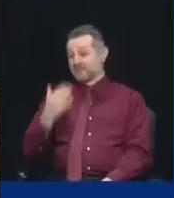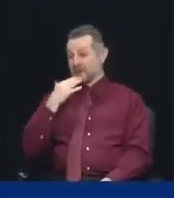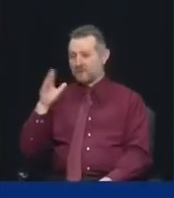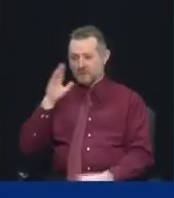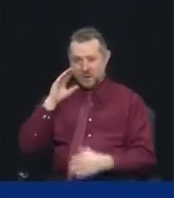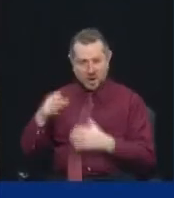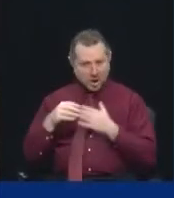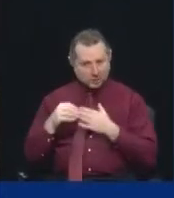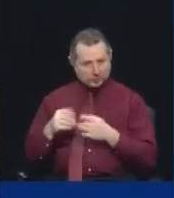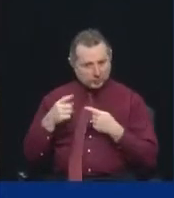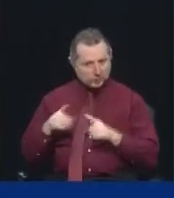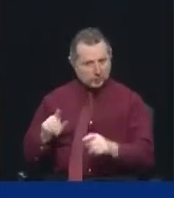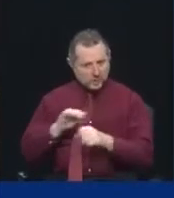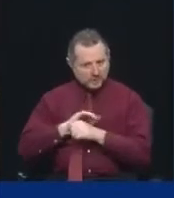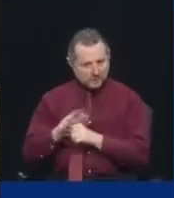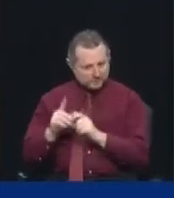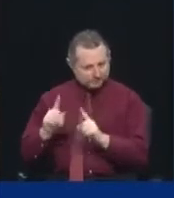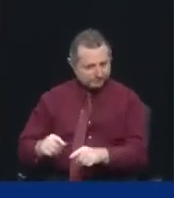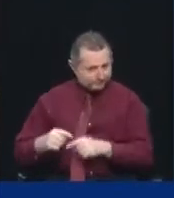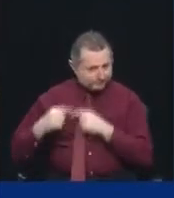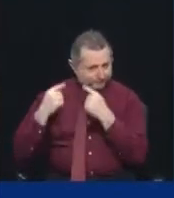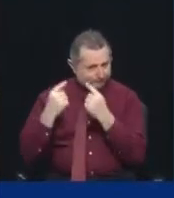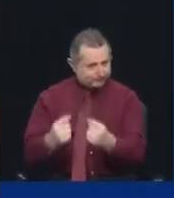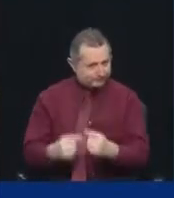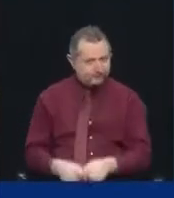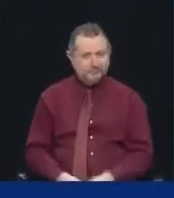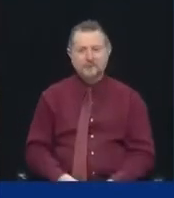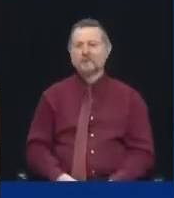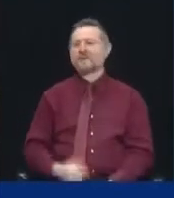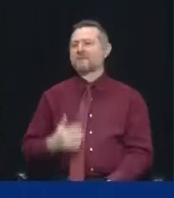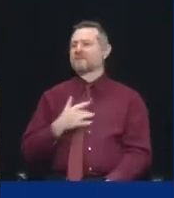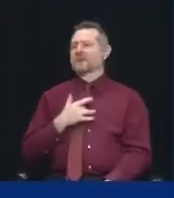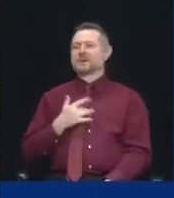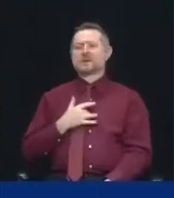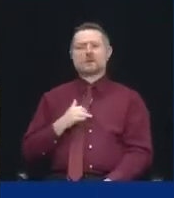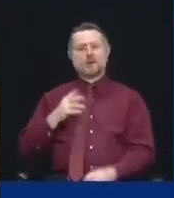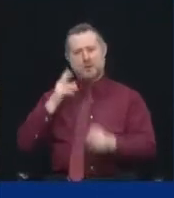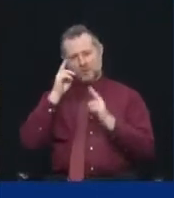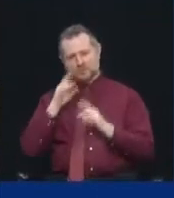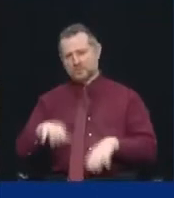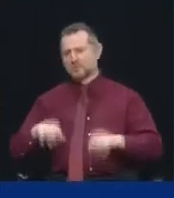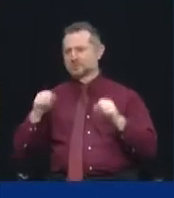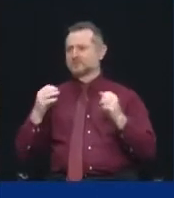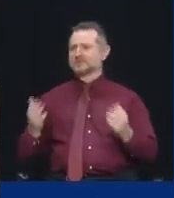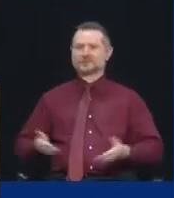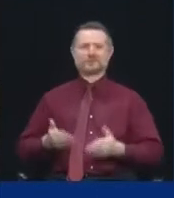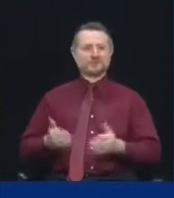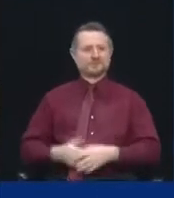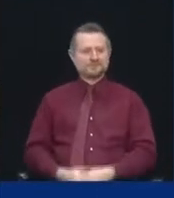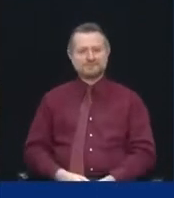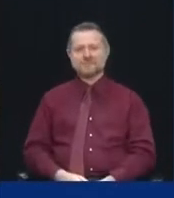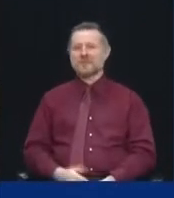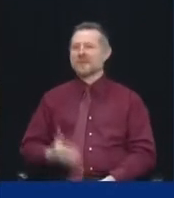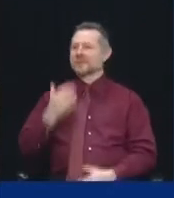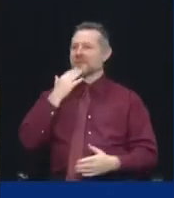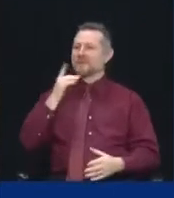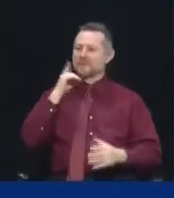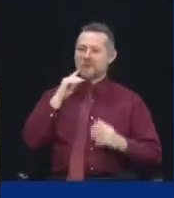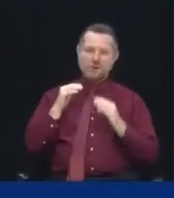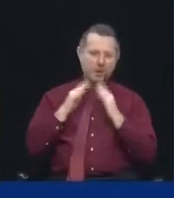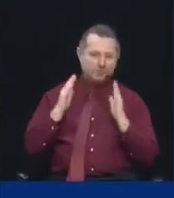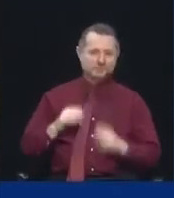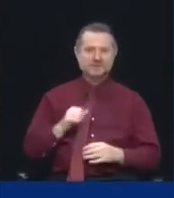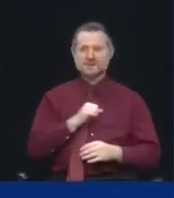this pandemic. It's always an honor to host you here in Yonkers. And I want to thank my colleagues, the Senate Majority